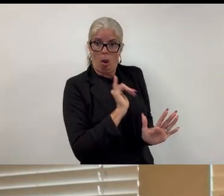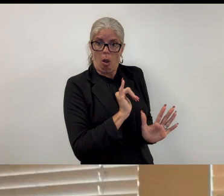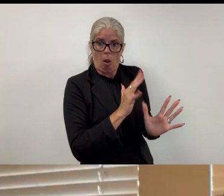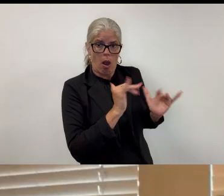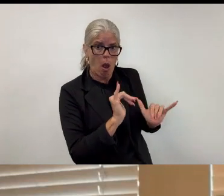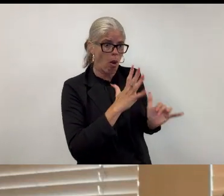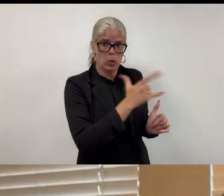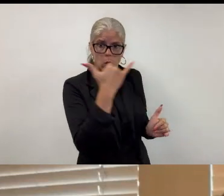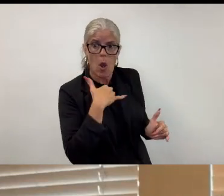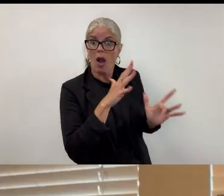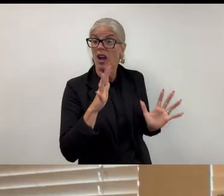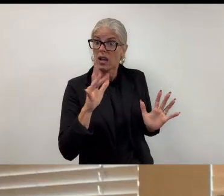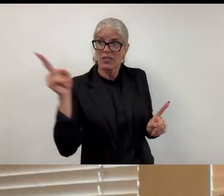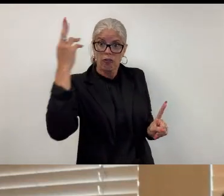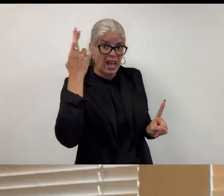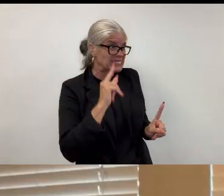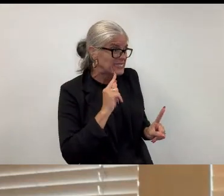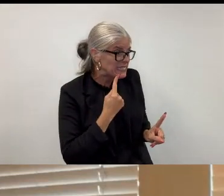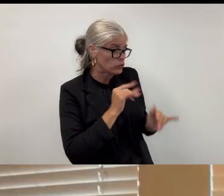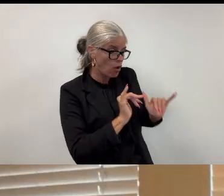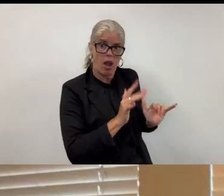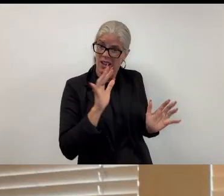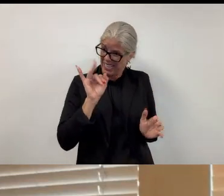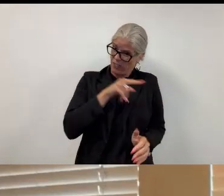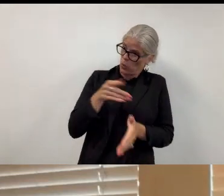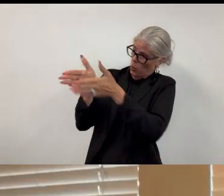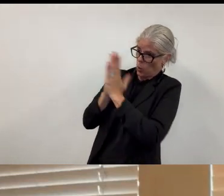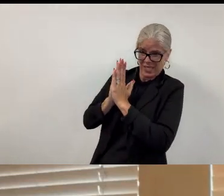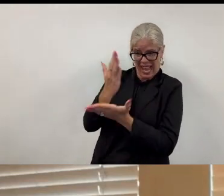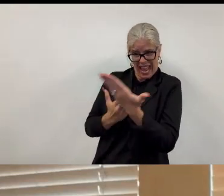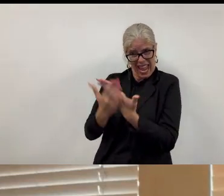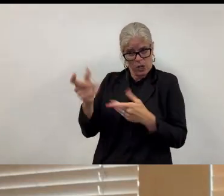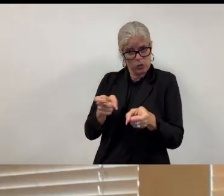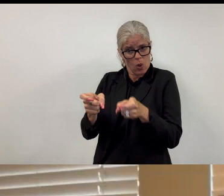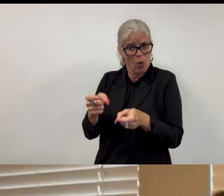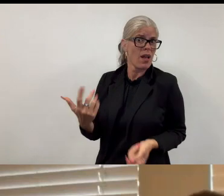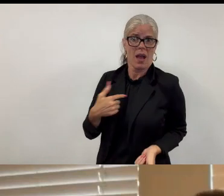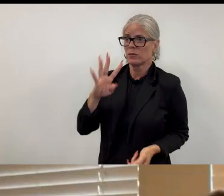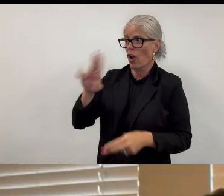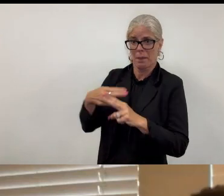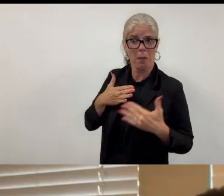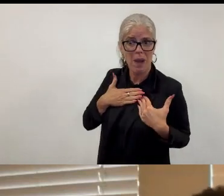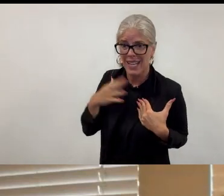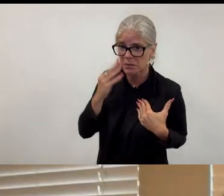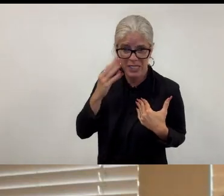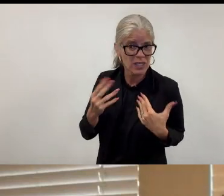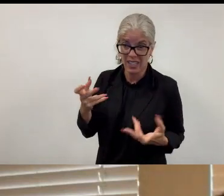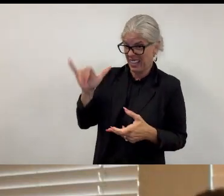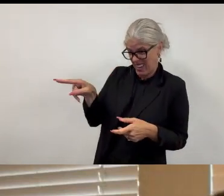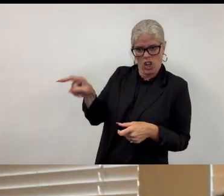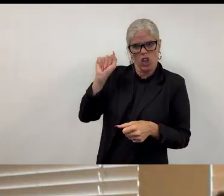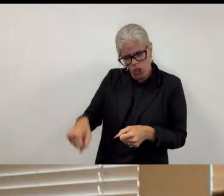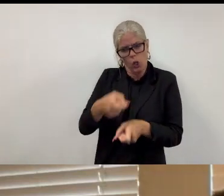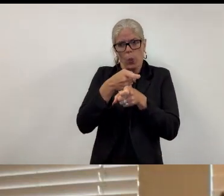when someone calls in to request hand control, I should take that seriously, because that, again, like I'm speaking from experience.